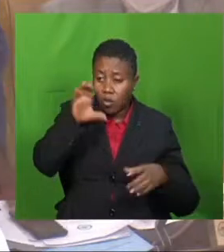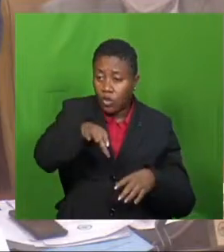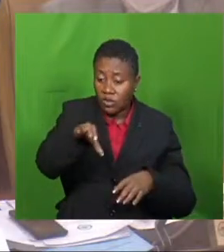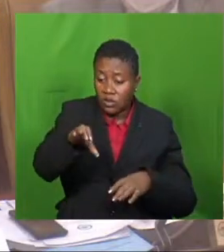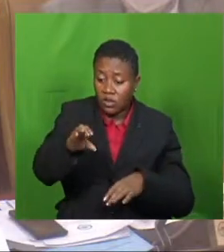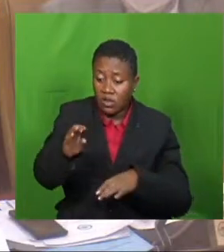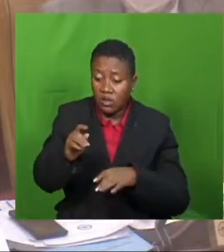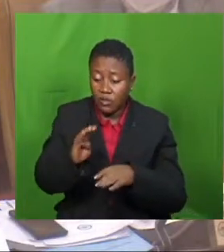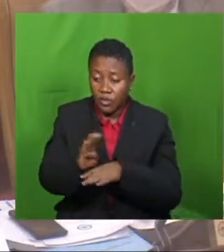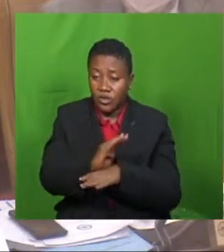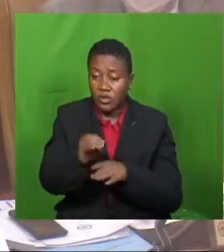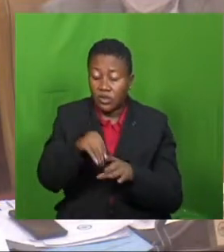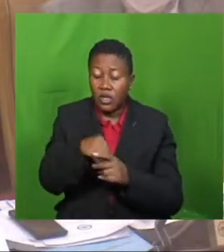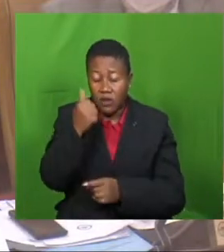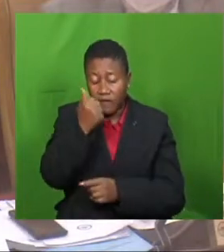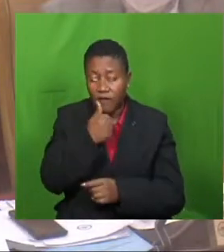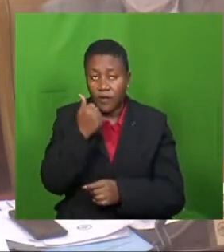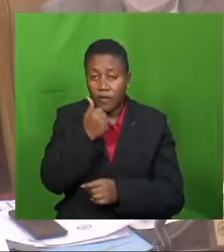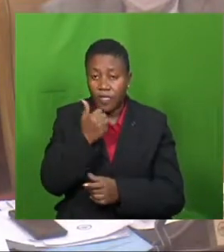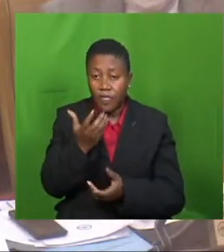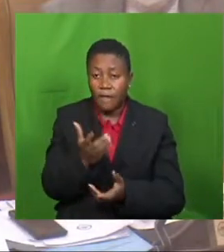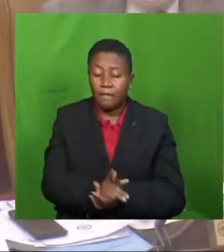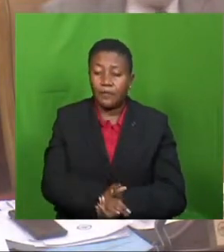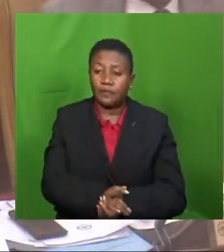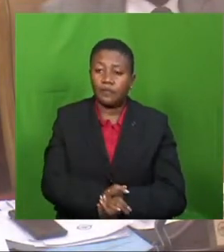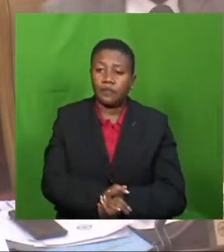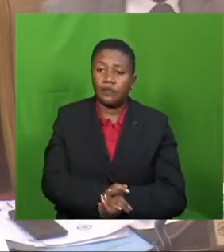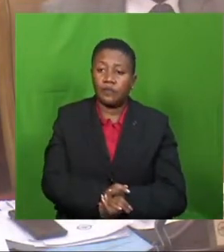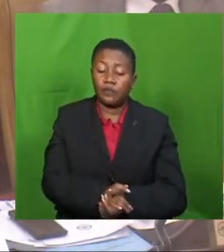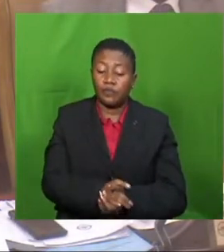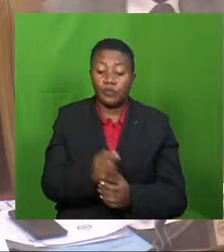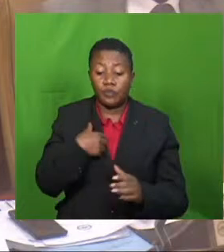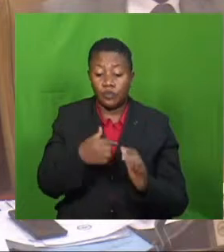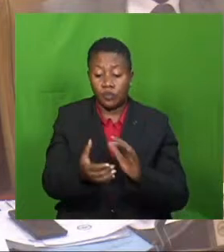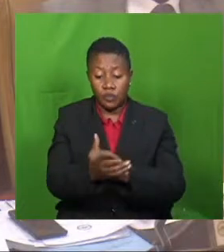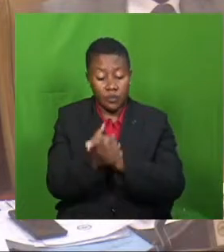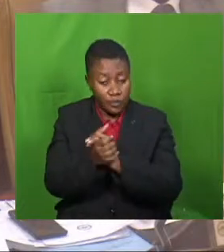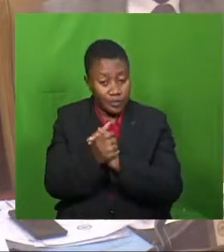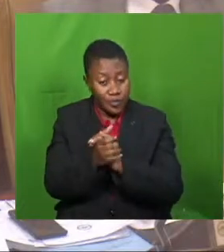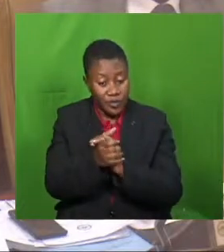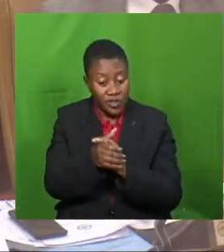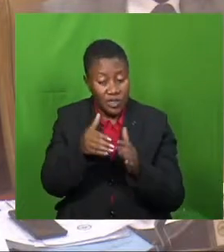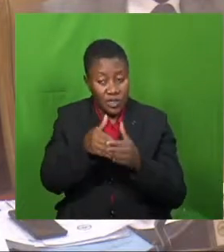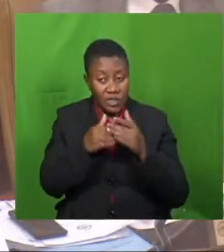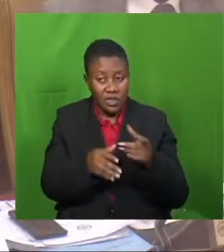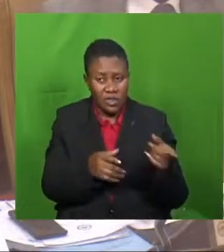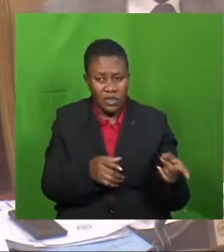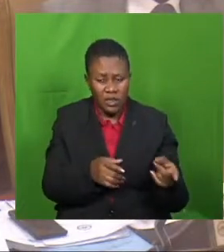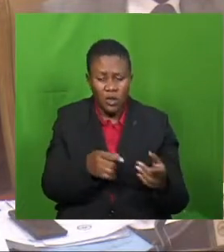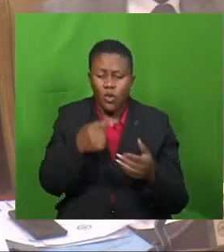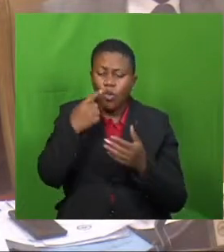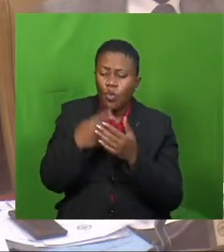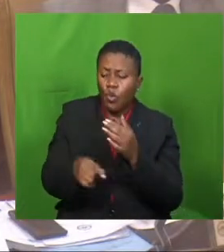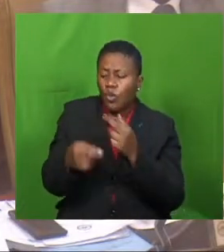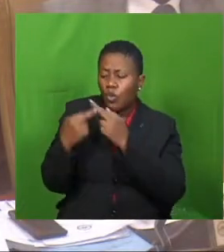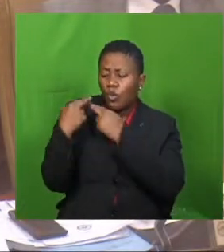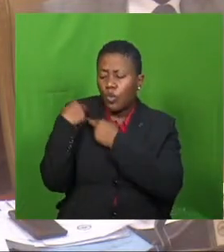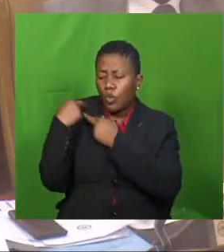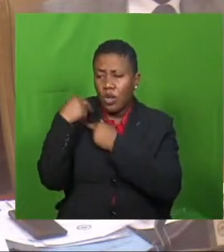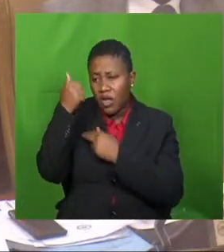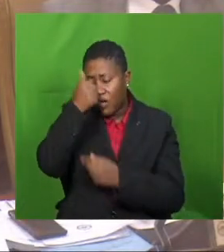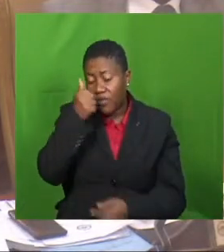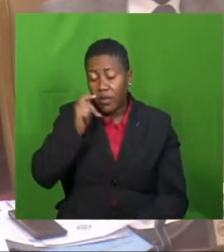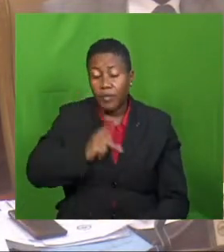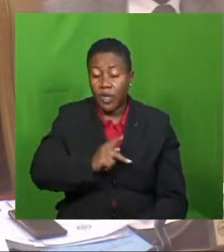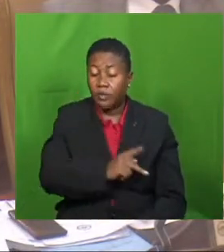raised a question, and that is where I would, whilst commending him, I will conclude with. what is the role of African